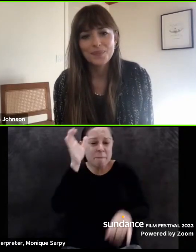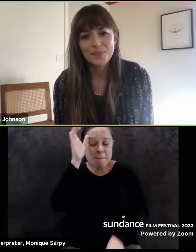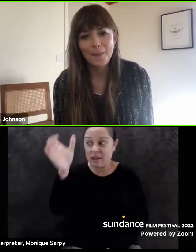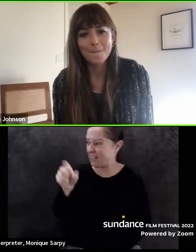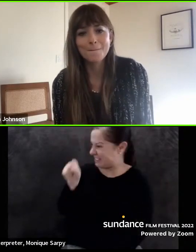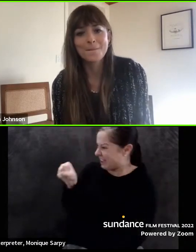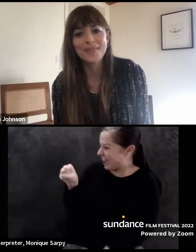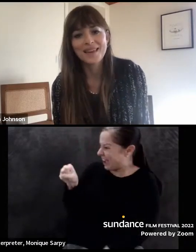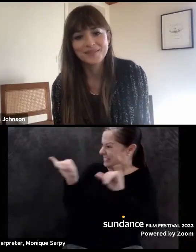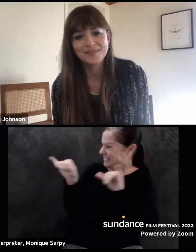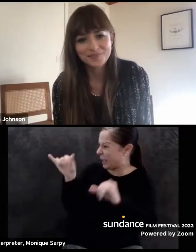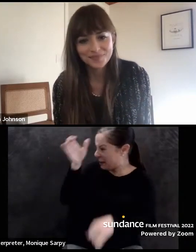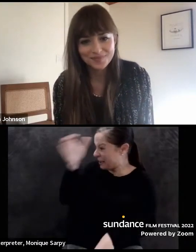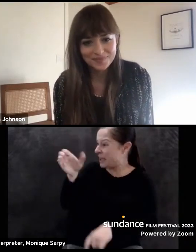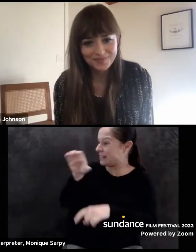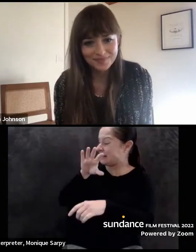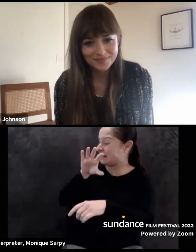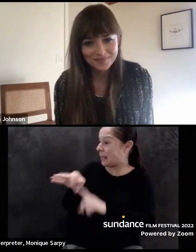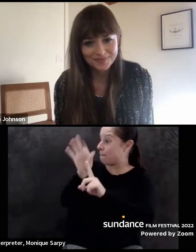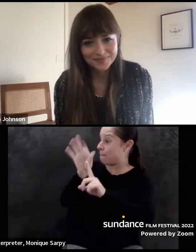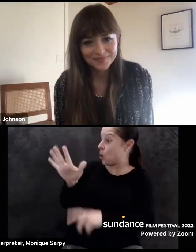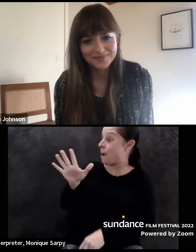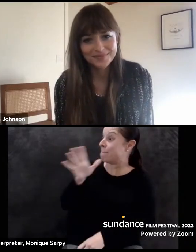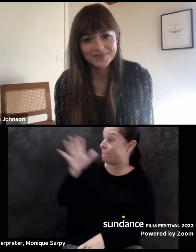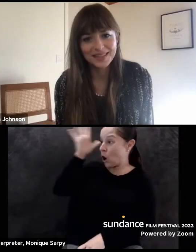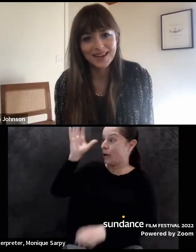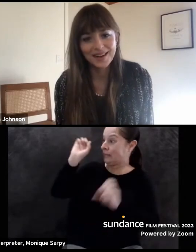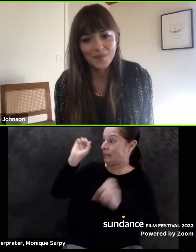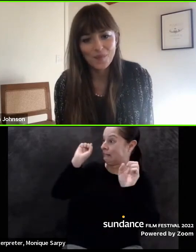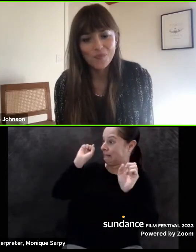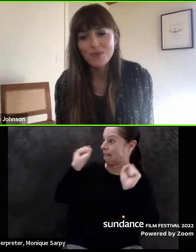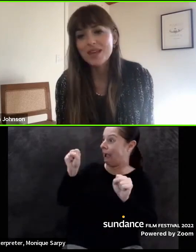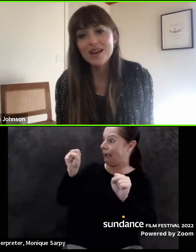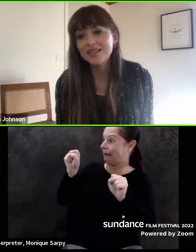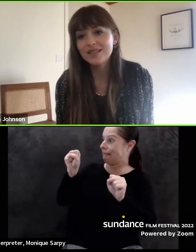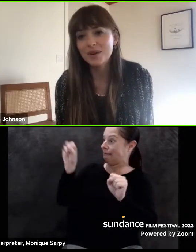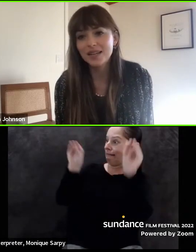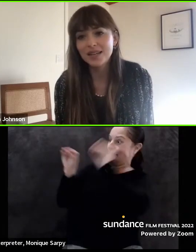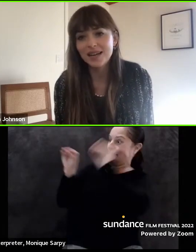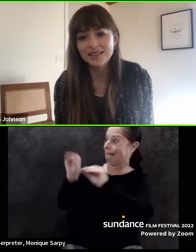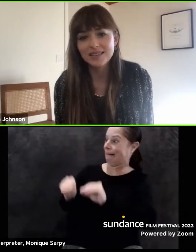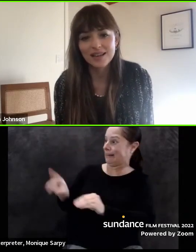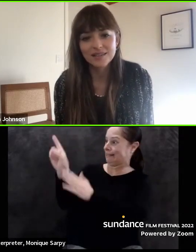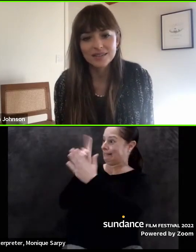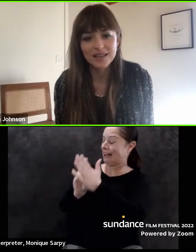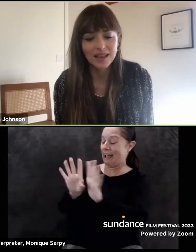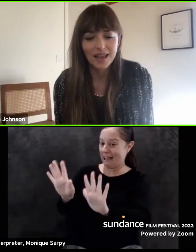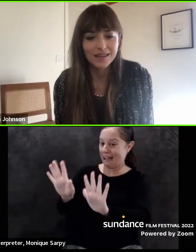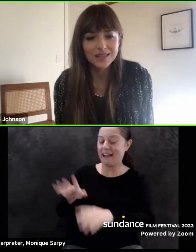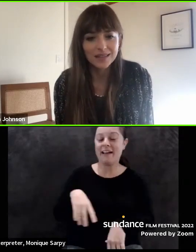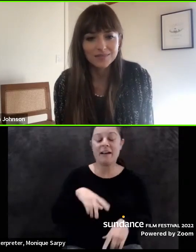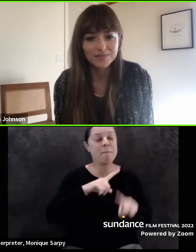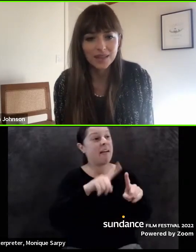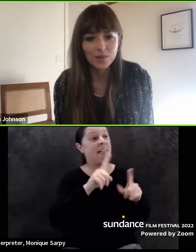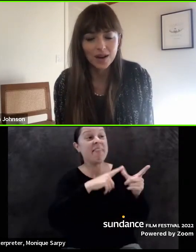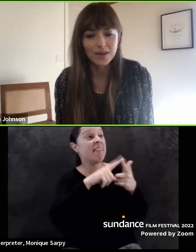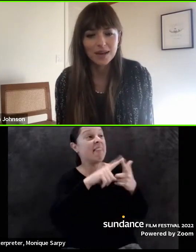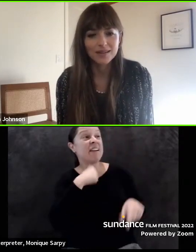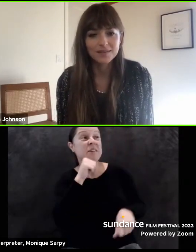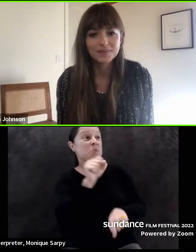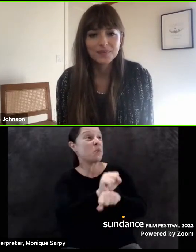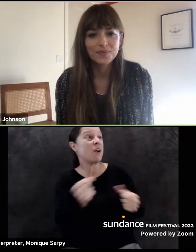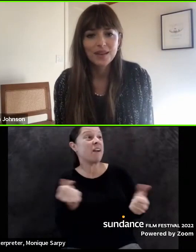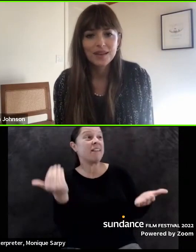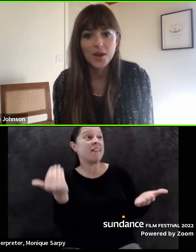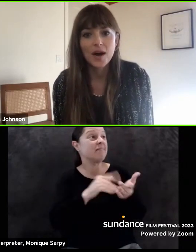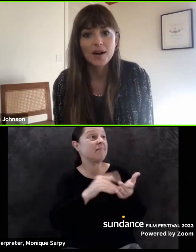same thing, except your parents was able to put it all together. Thank God. Yeah. But then I didn't work again until I was 18. They wanted me